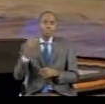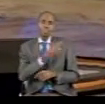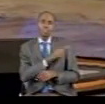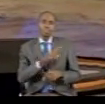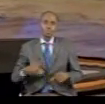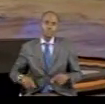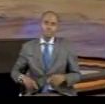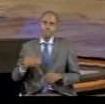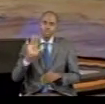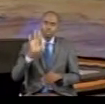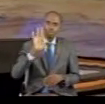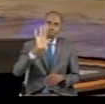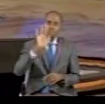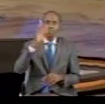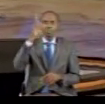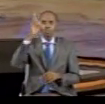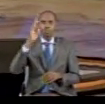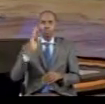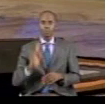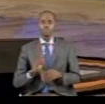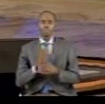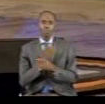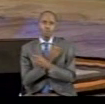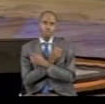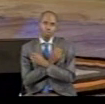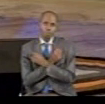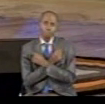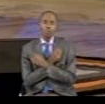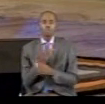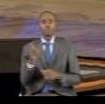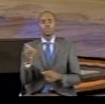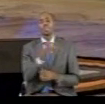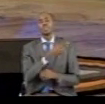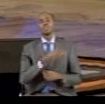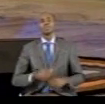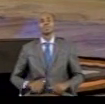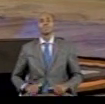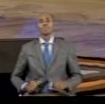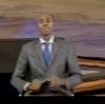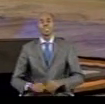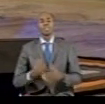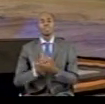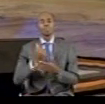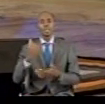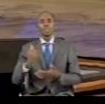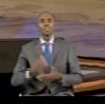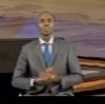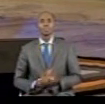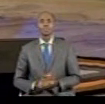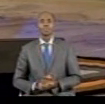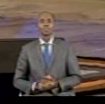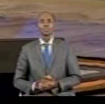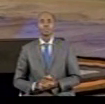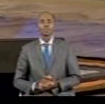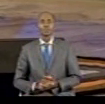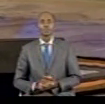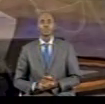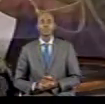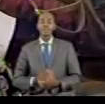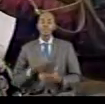thy God loved thee. Amen. I